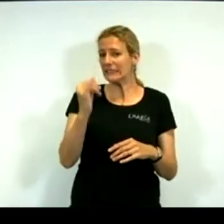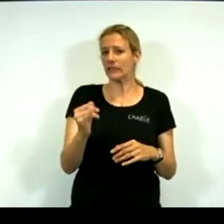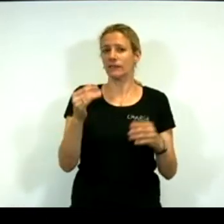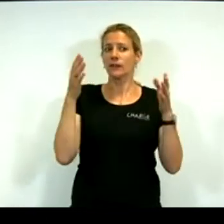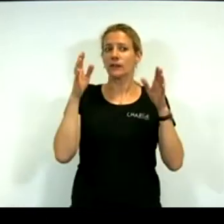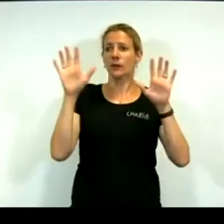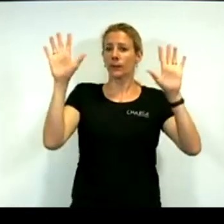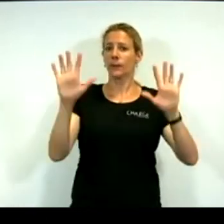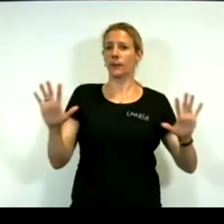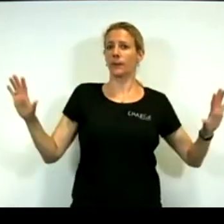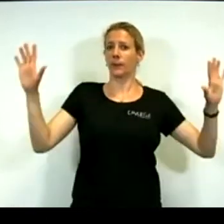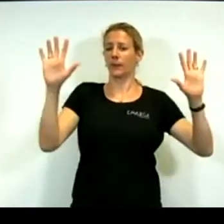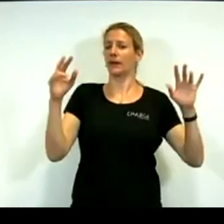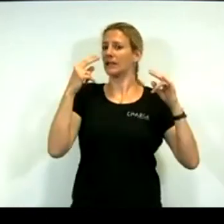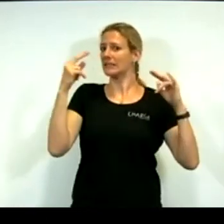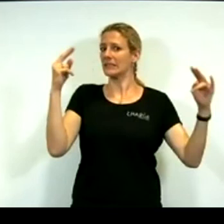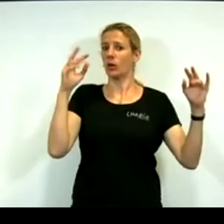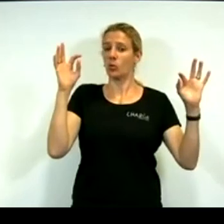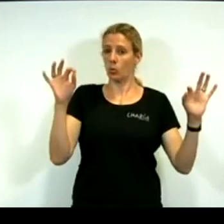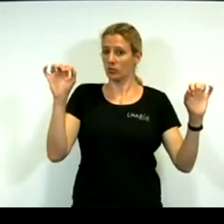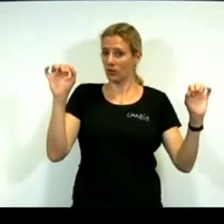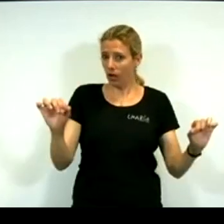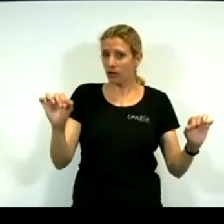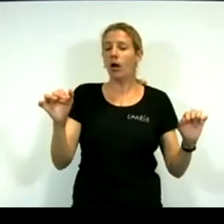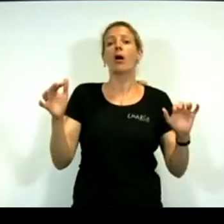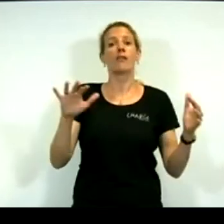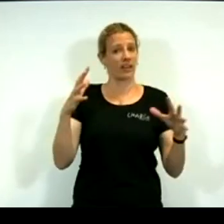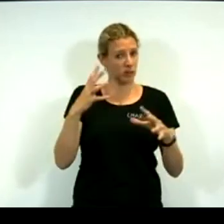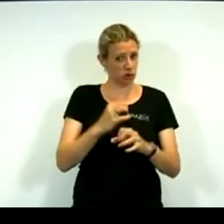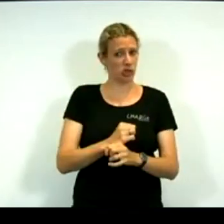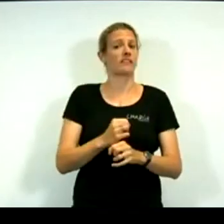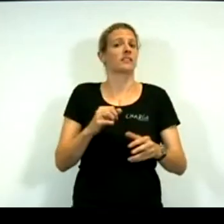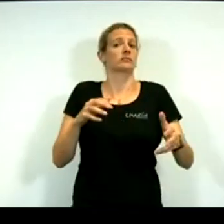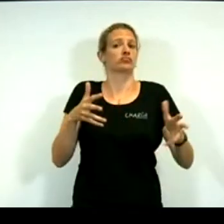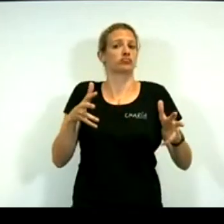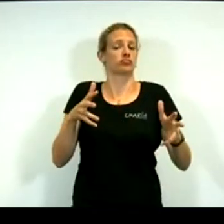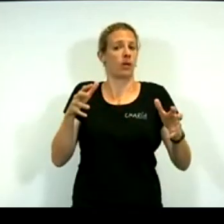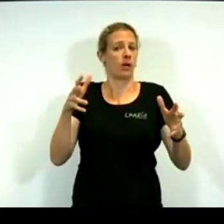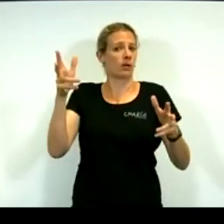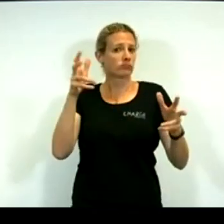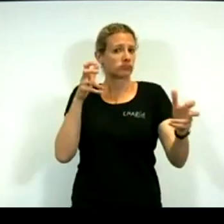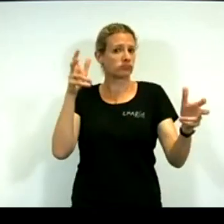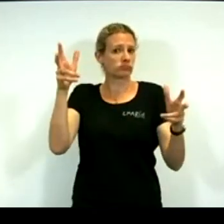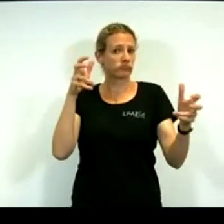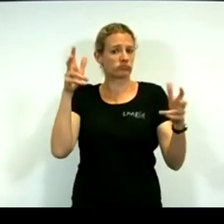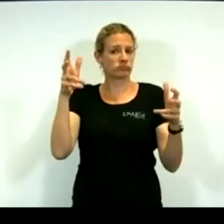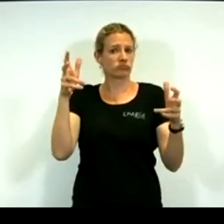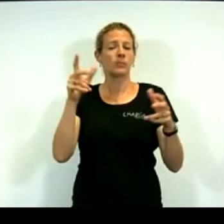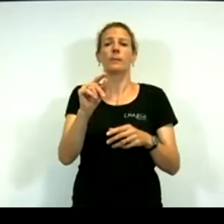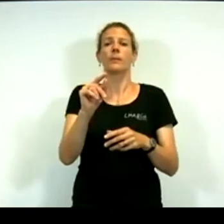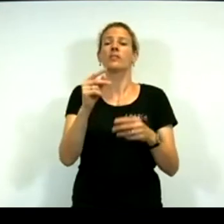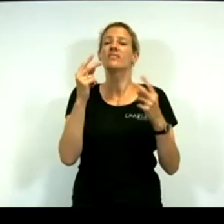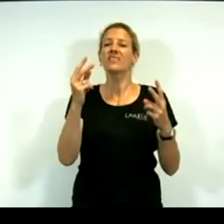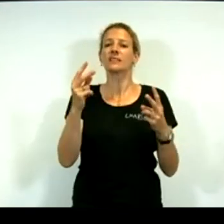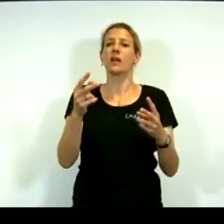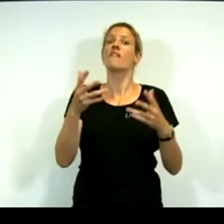read sign language as long as the language is presented in the right place, or if they're allowed to